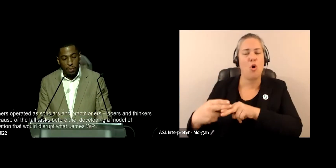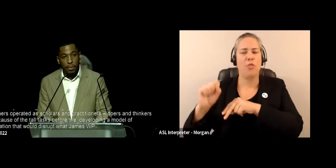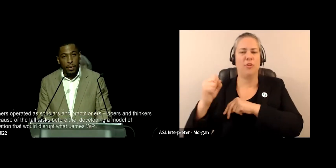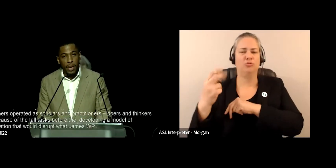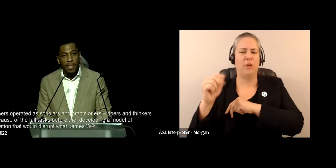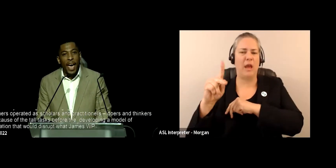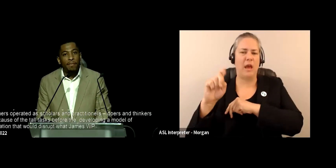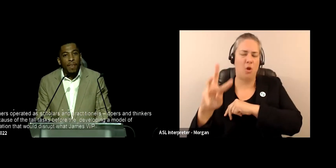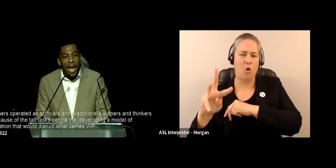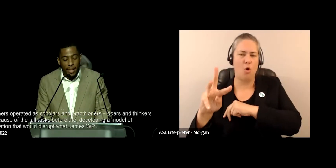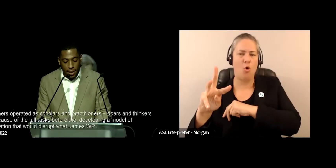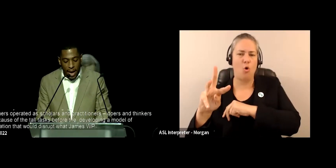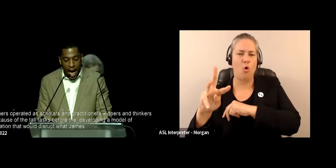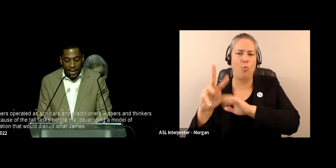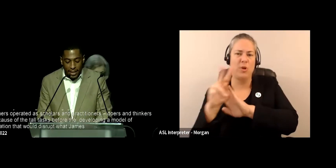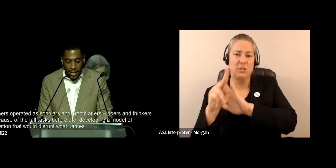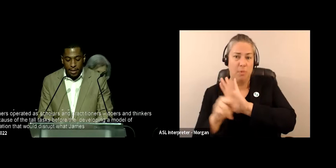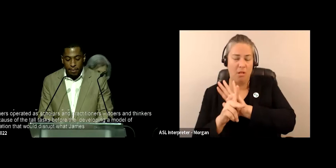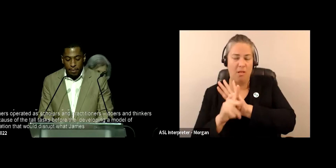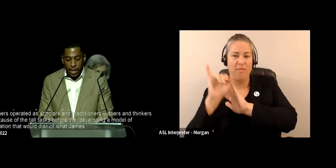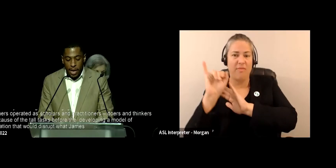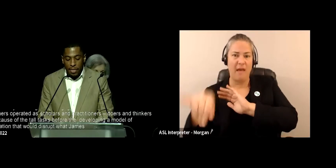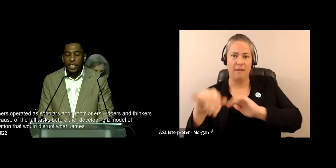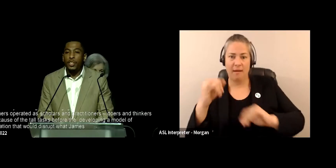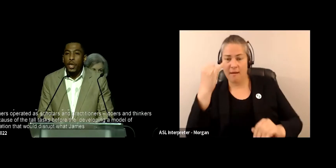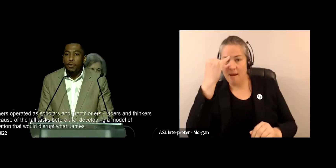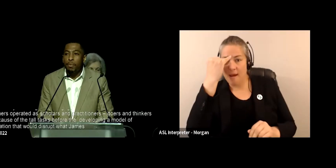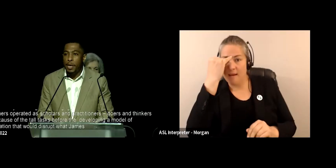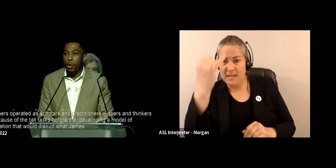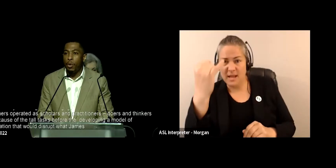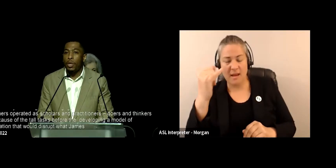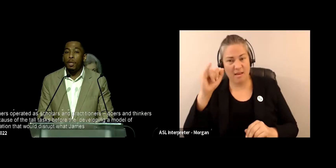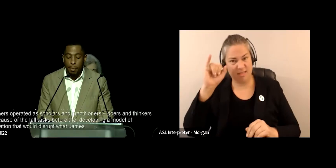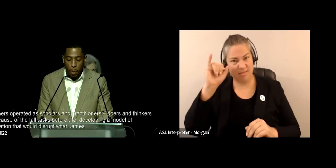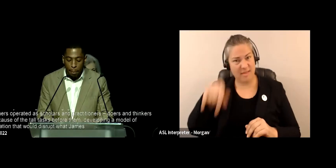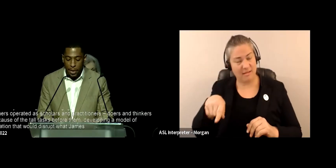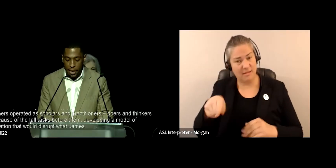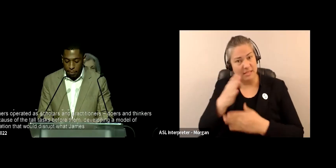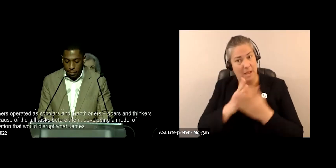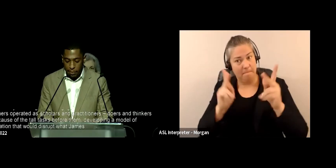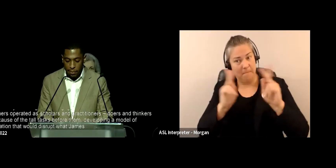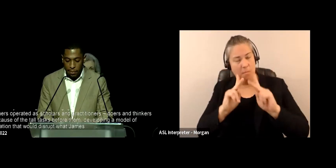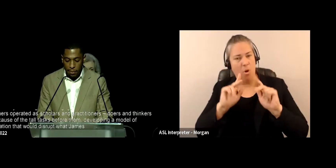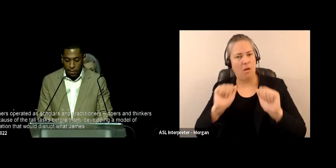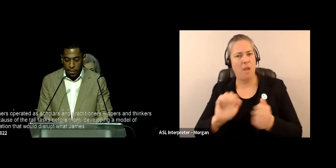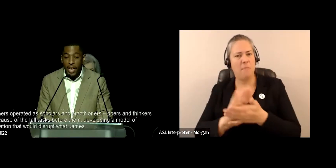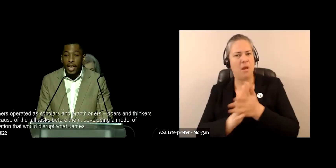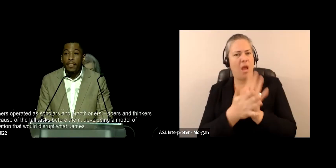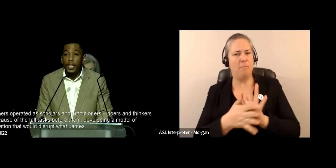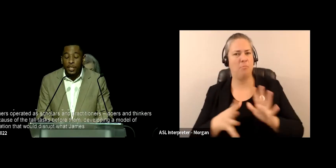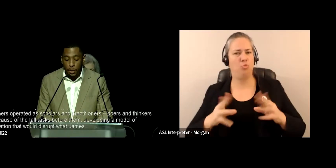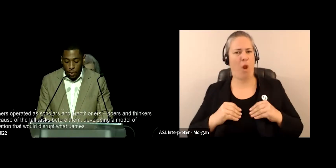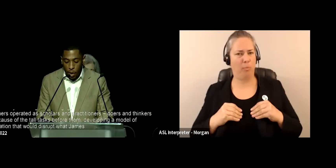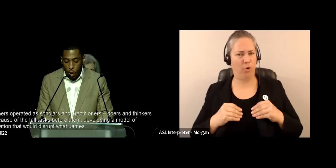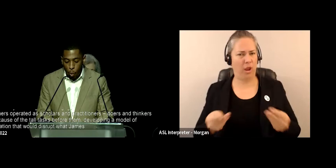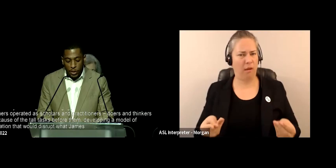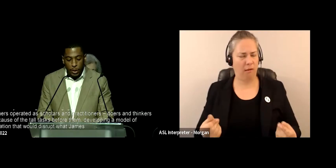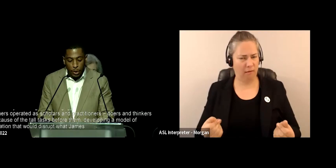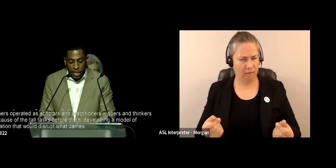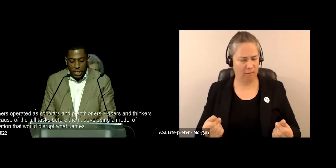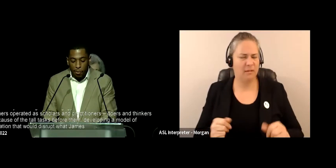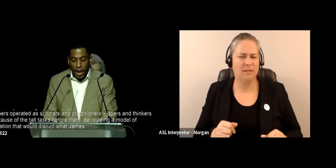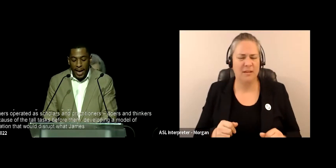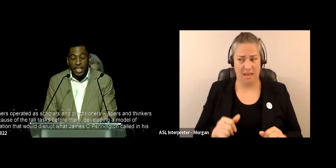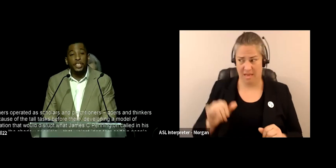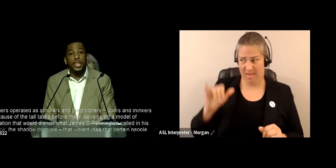principle, that violent idea that certain people could be property. This was